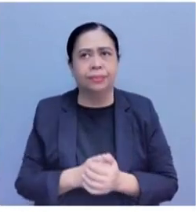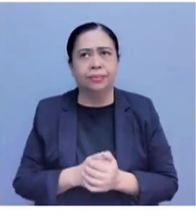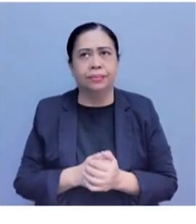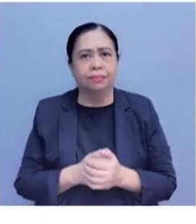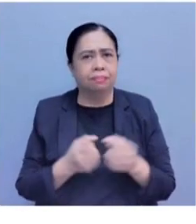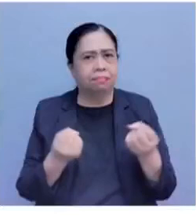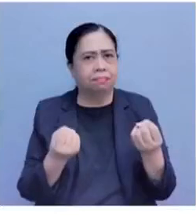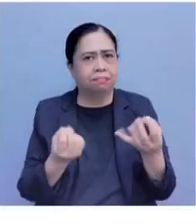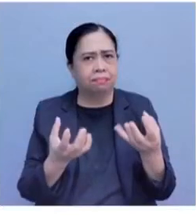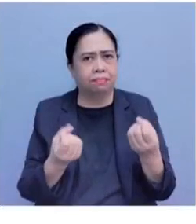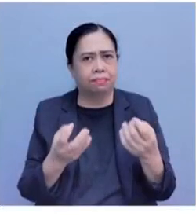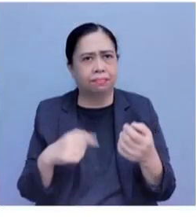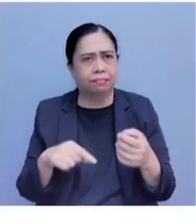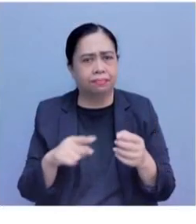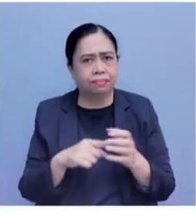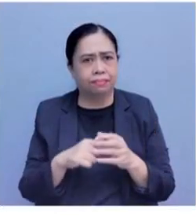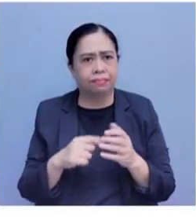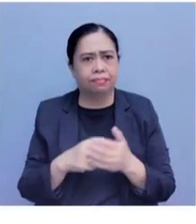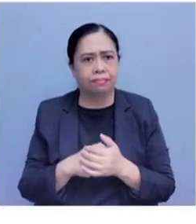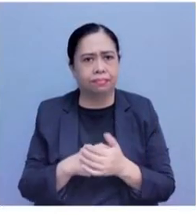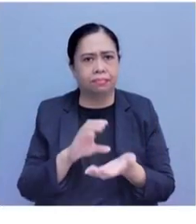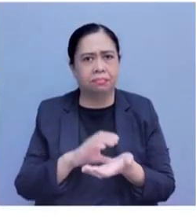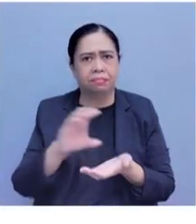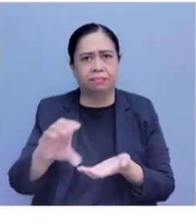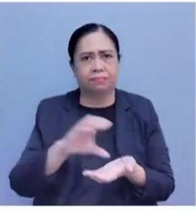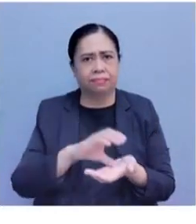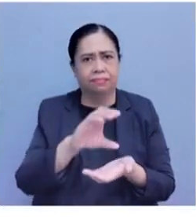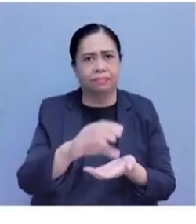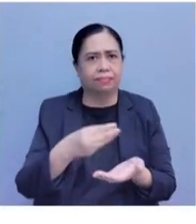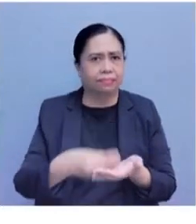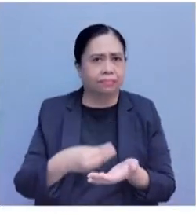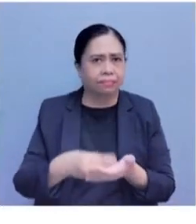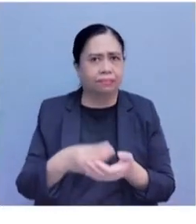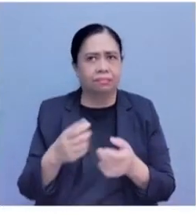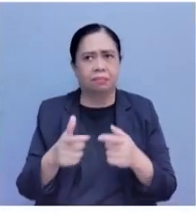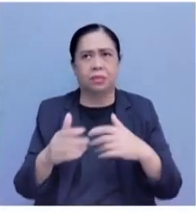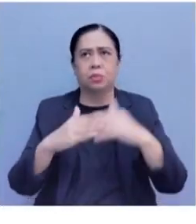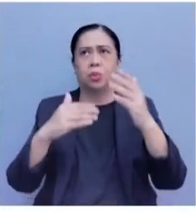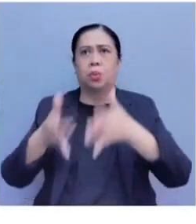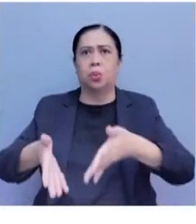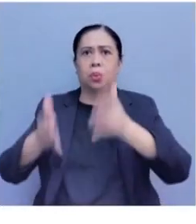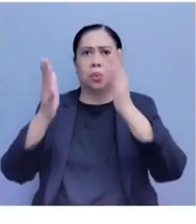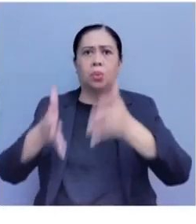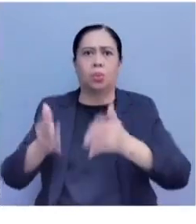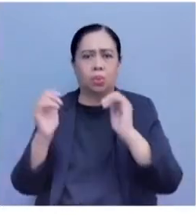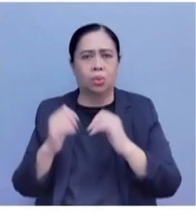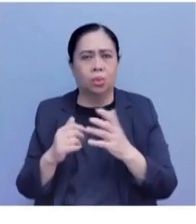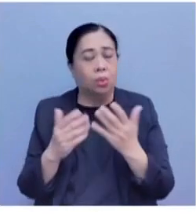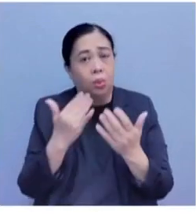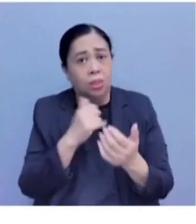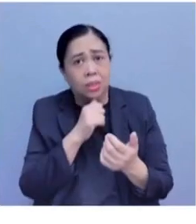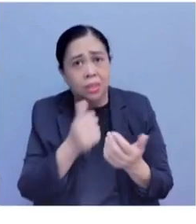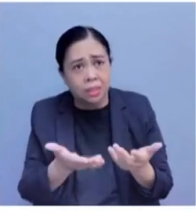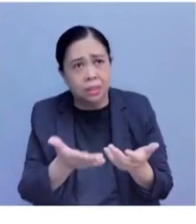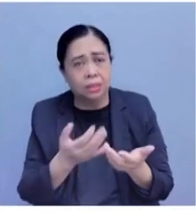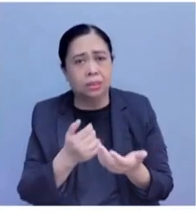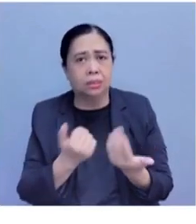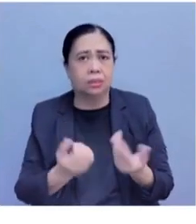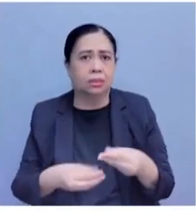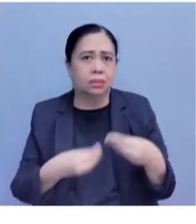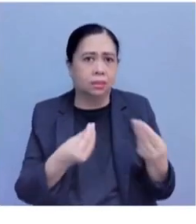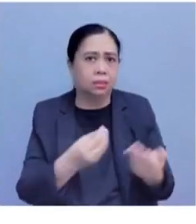Marami po tayong napaglalaanan ng pondo, mga malalaking infrastruktura, and why not dito po natin